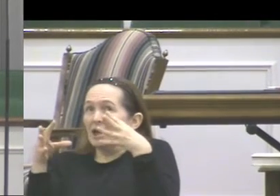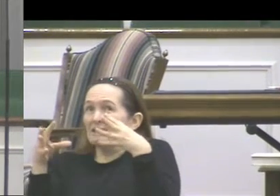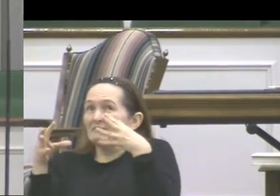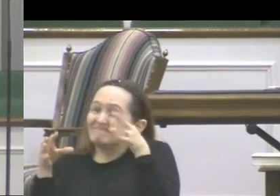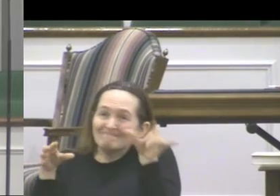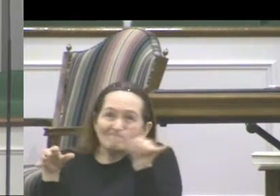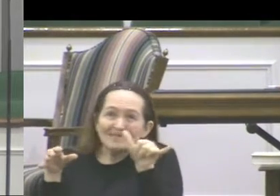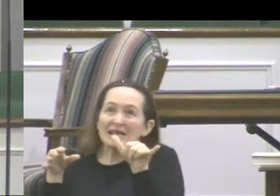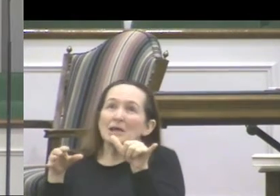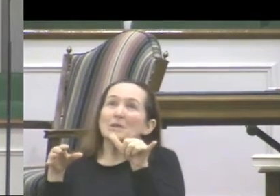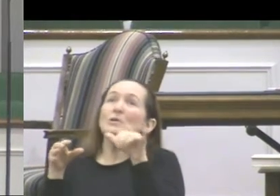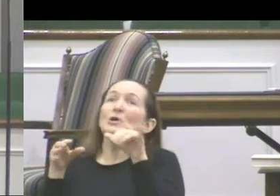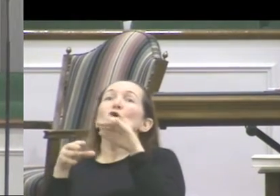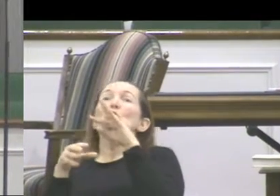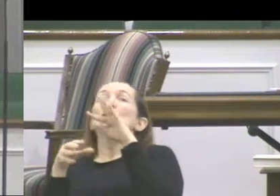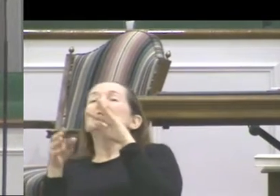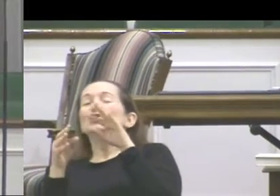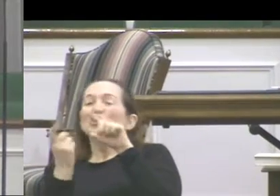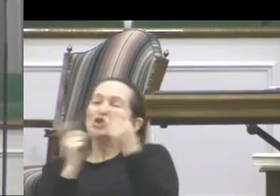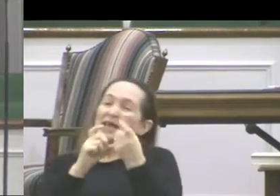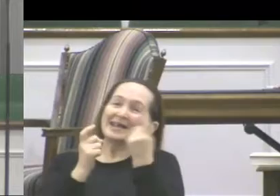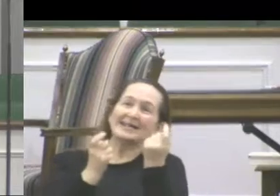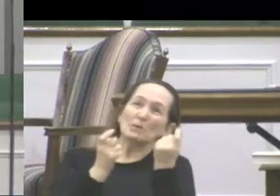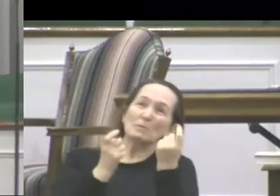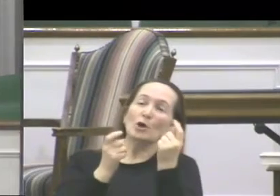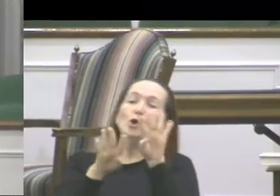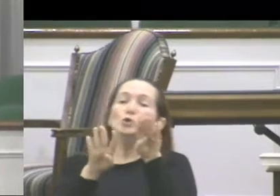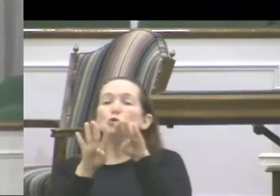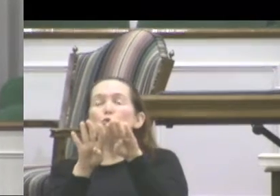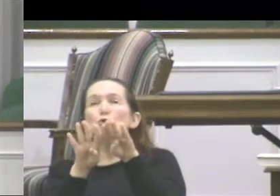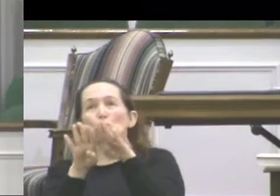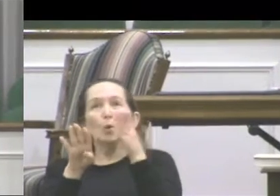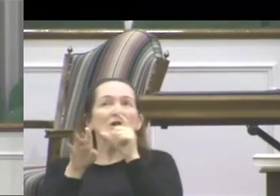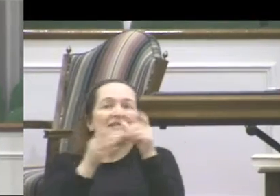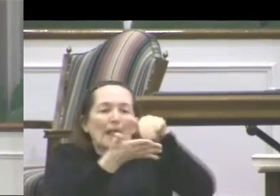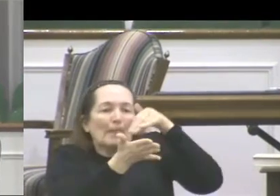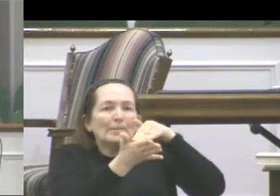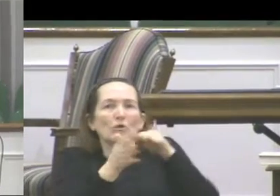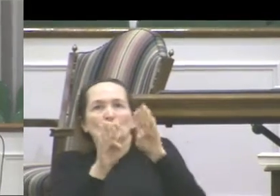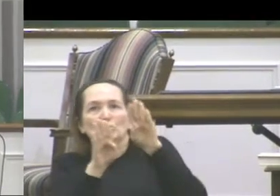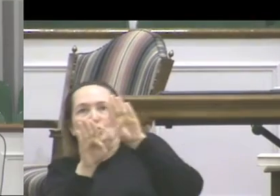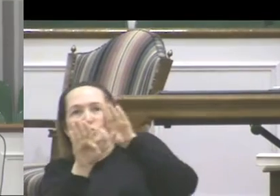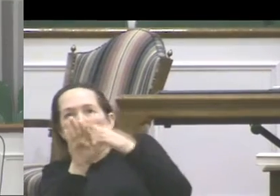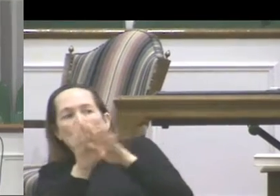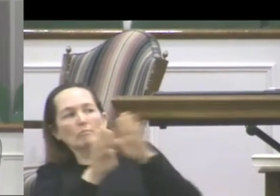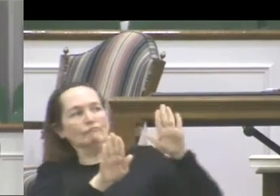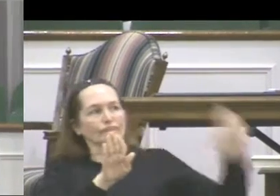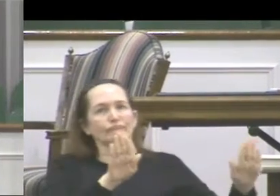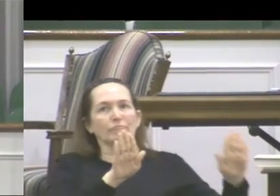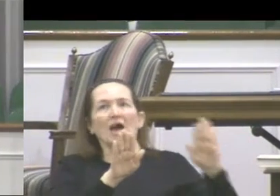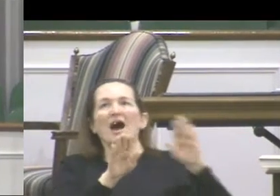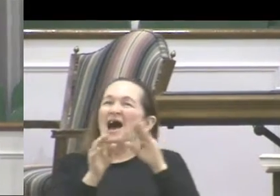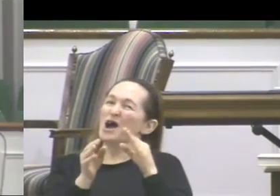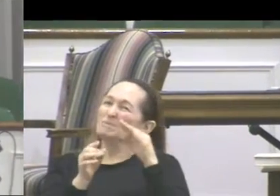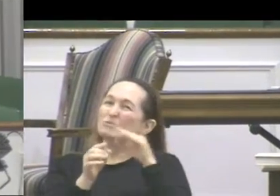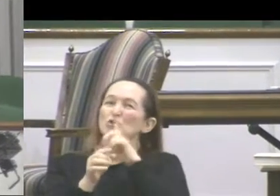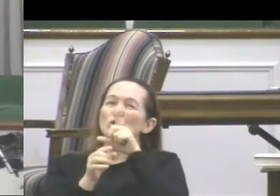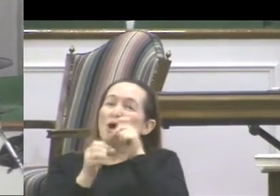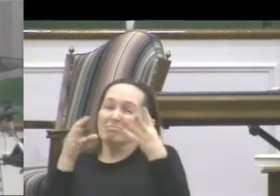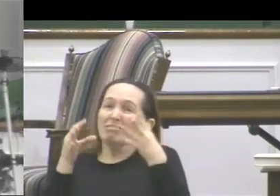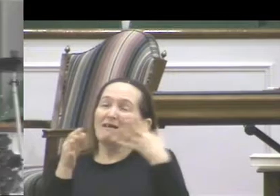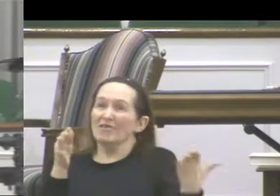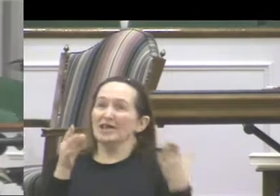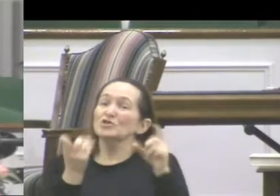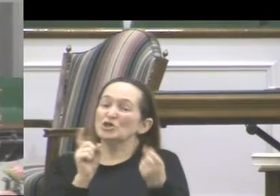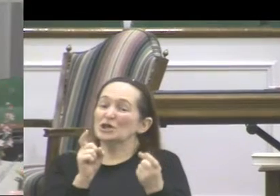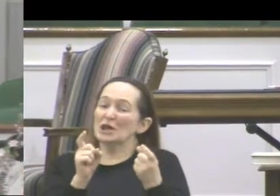of been redone. The door isn't in the middle anymore. It's over to a side, and I would imagine a lot of things have changed on that. It's probably no longer just two